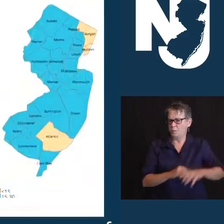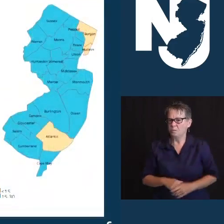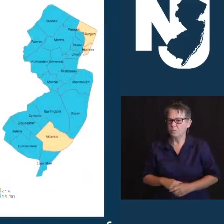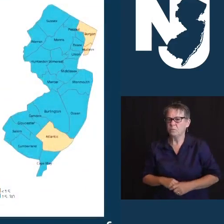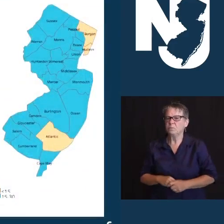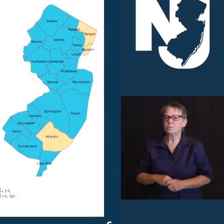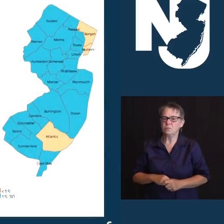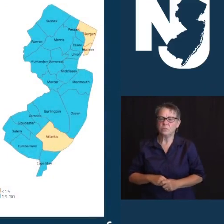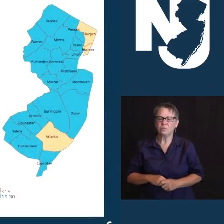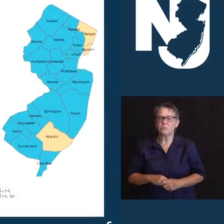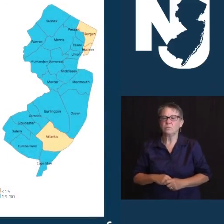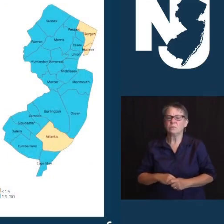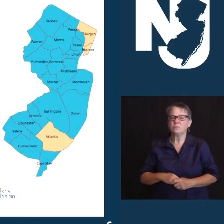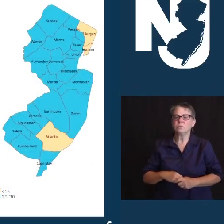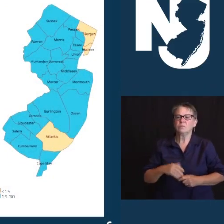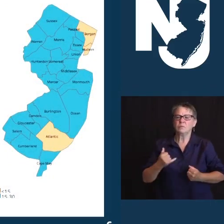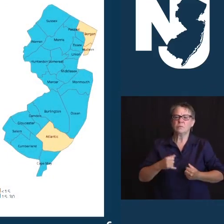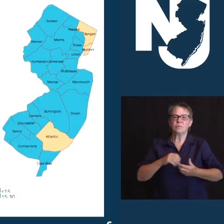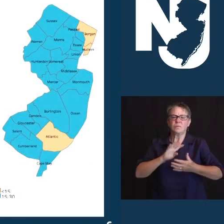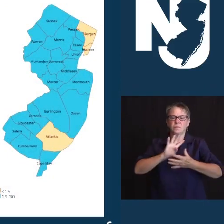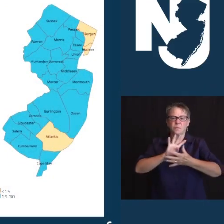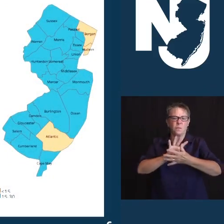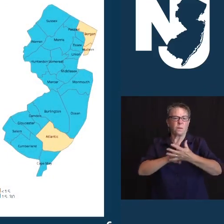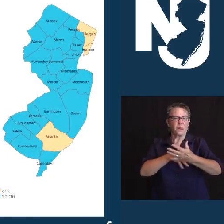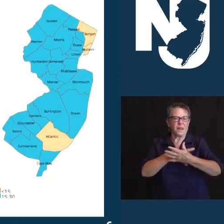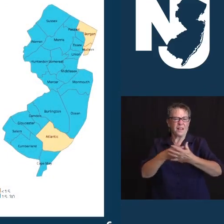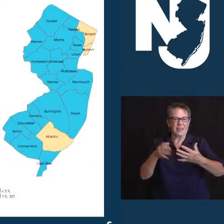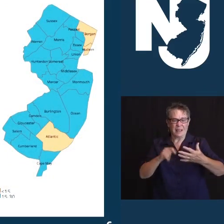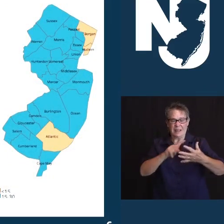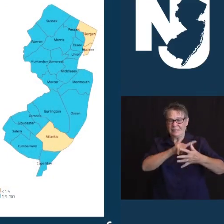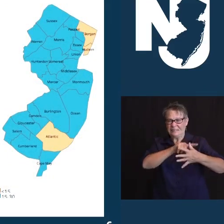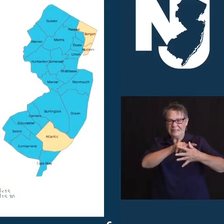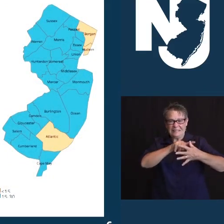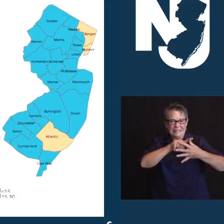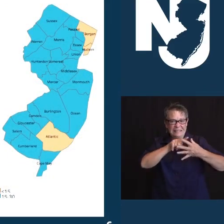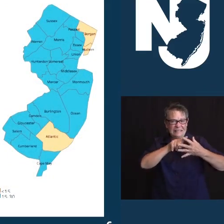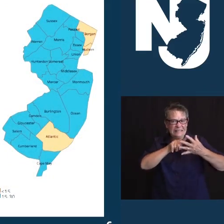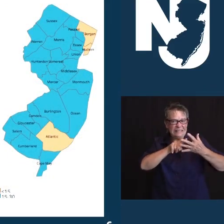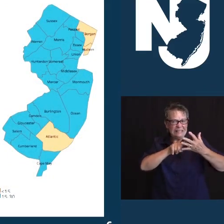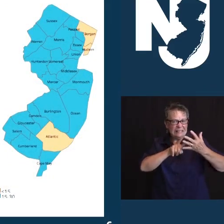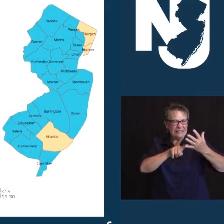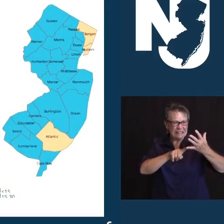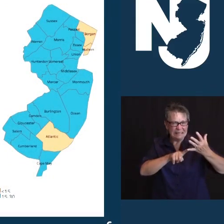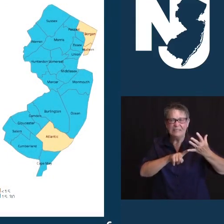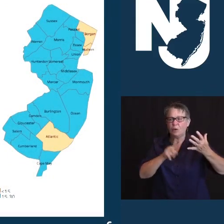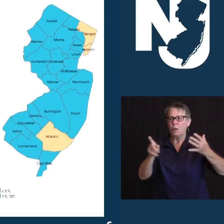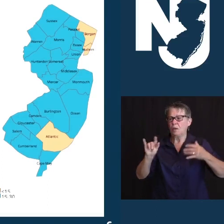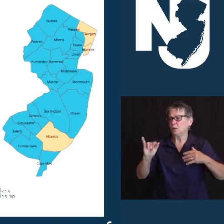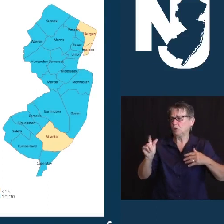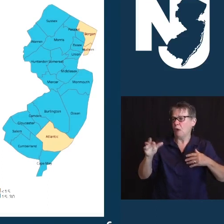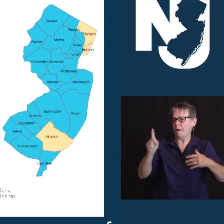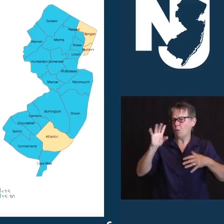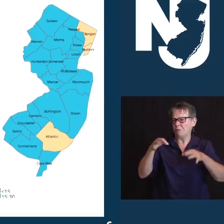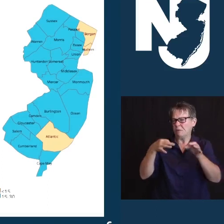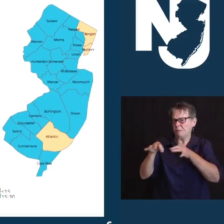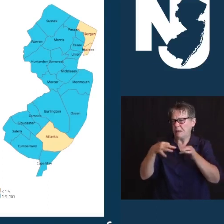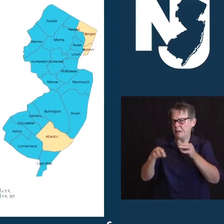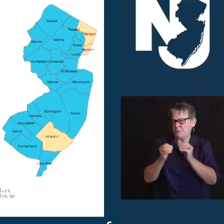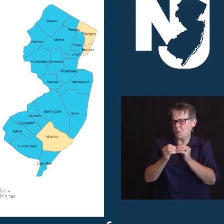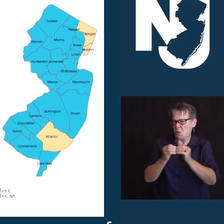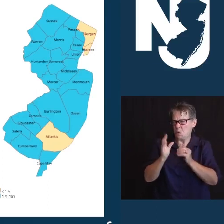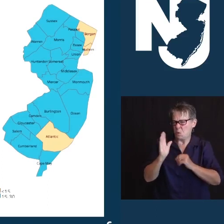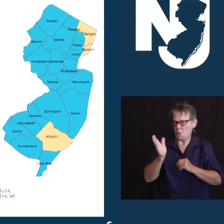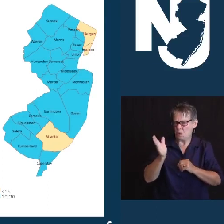of the above, Jared is here today to give us a little bit more color on what I've just talked about. At the same time, here's our weekly eye chart,